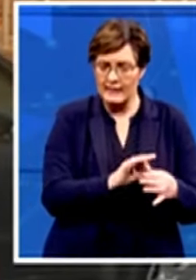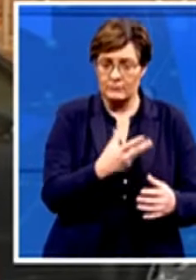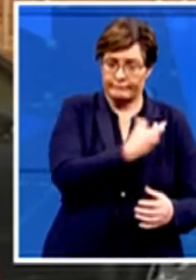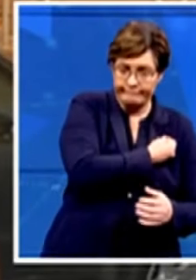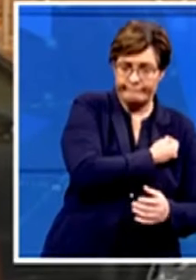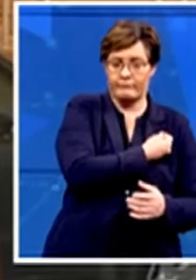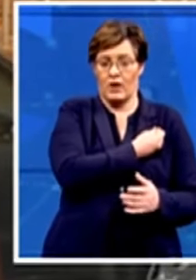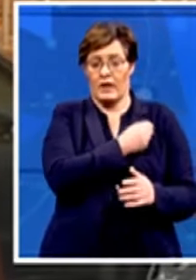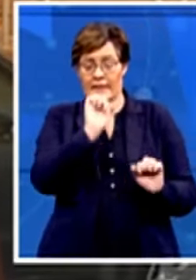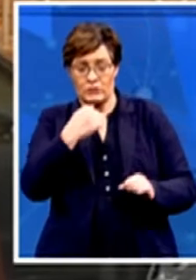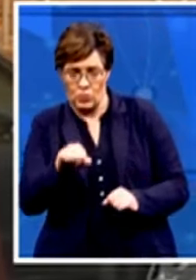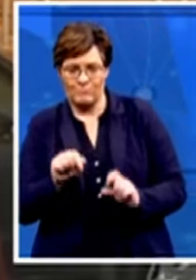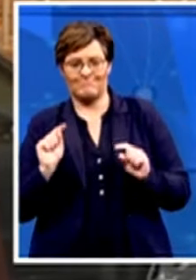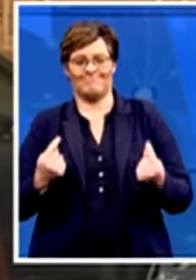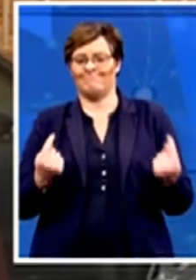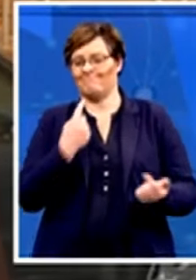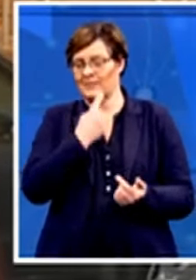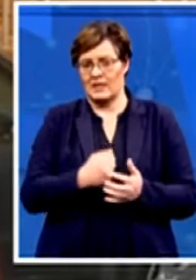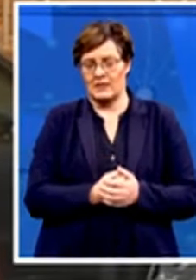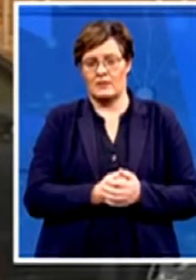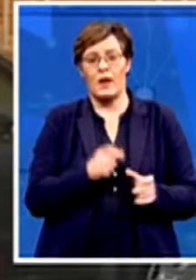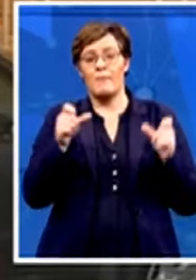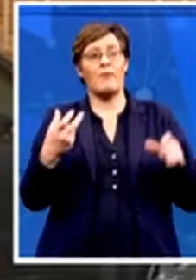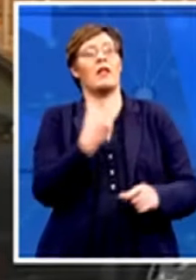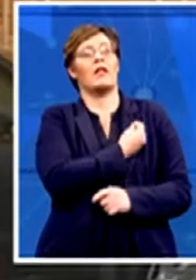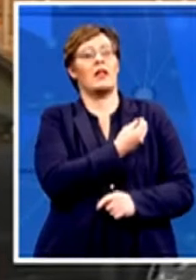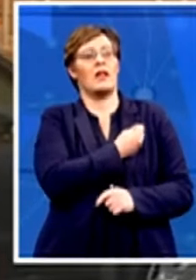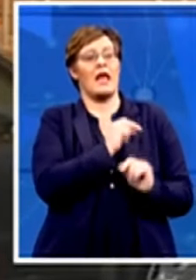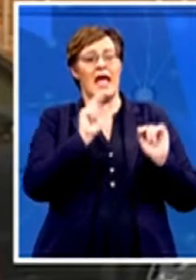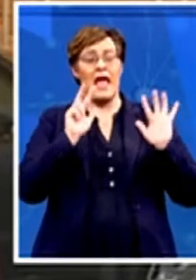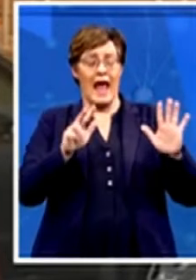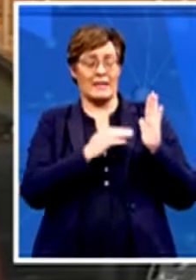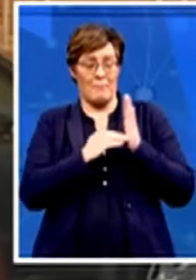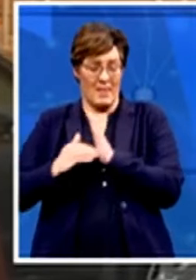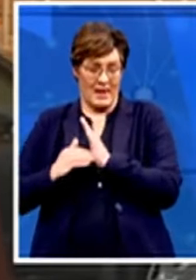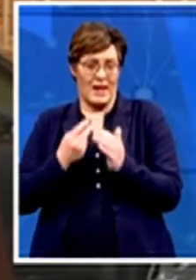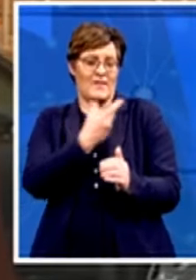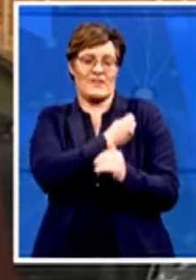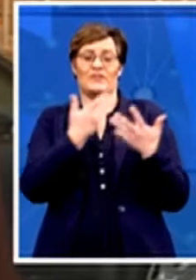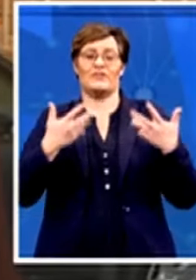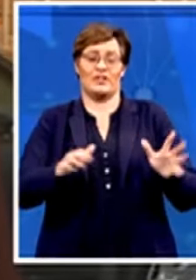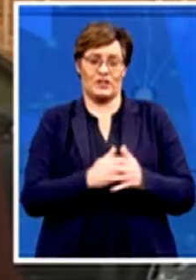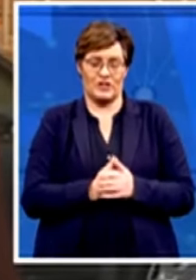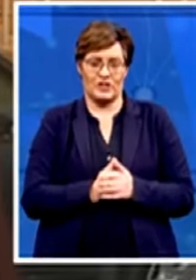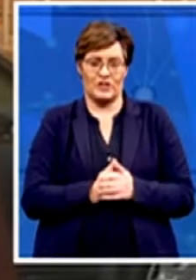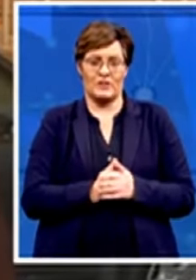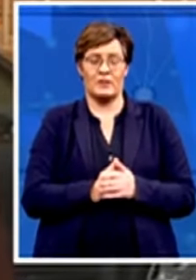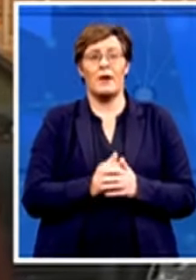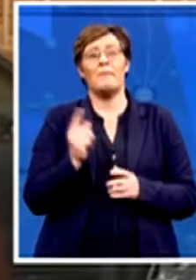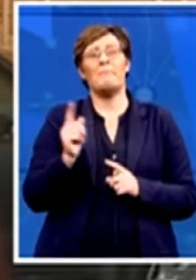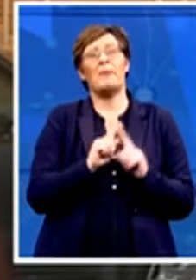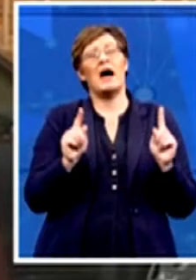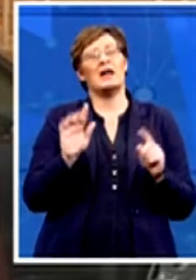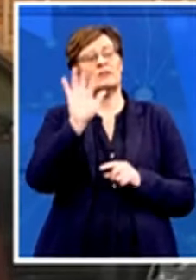vaccinated in South Africa over 8 million people at this point in time. However, we have about 2,000 adverse events